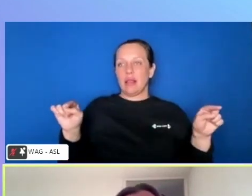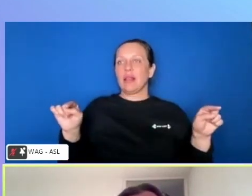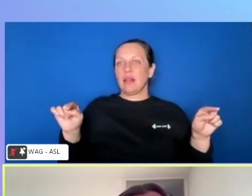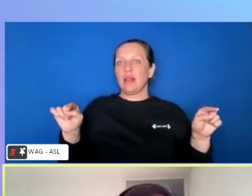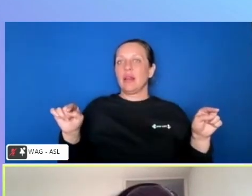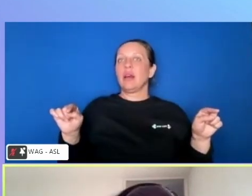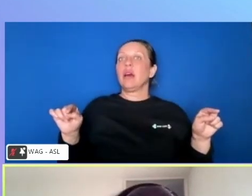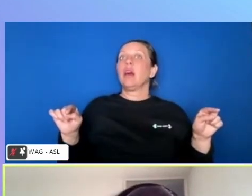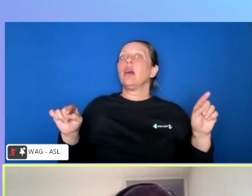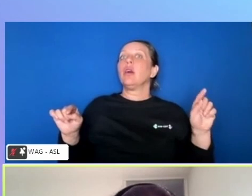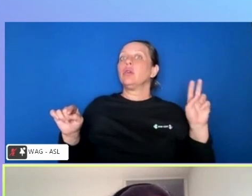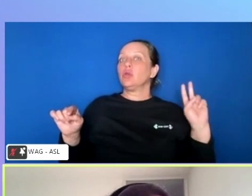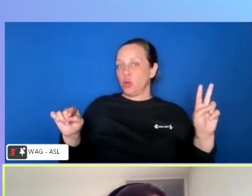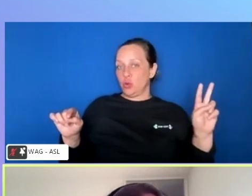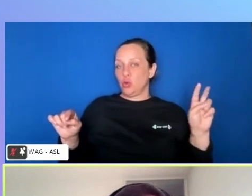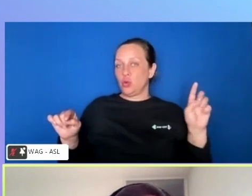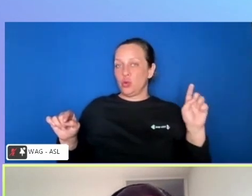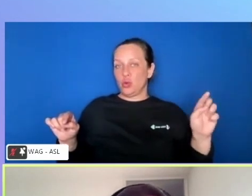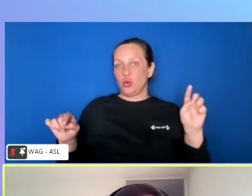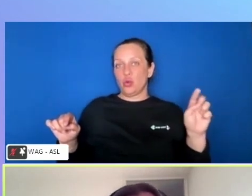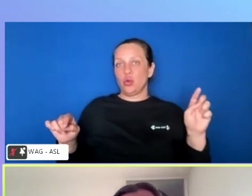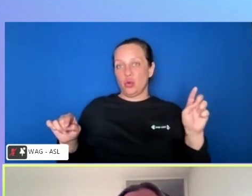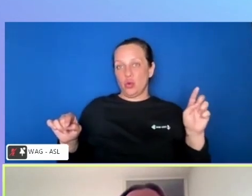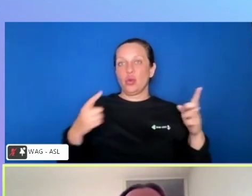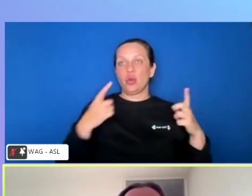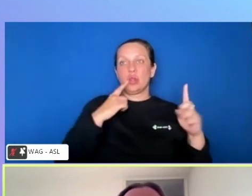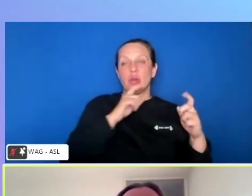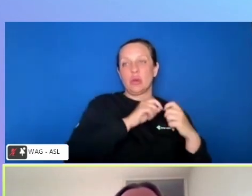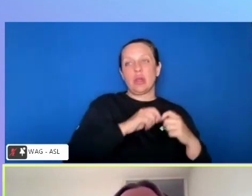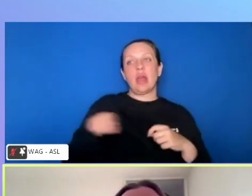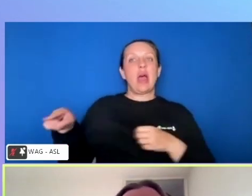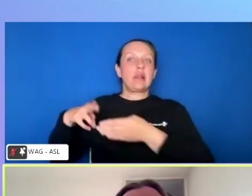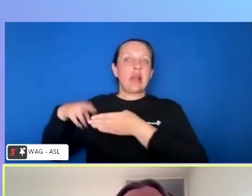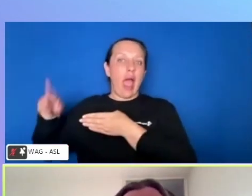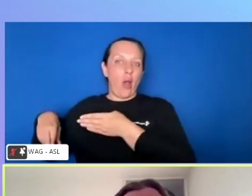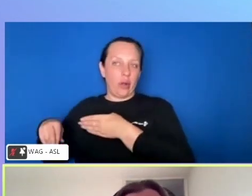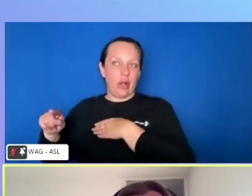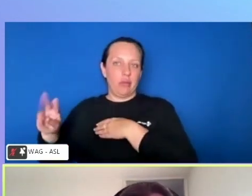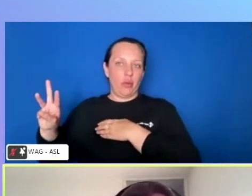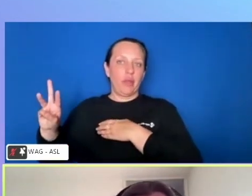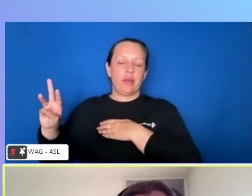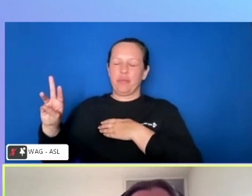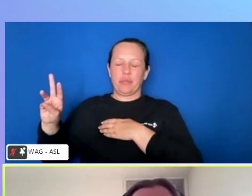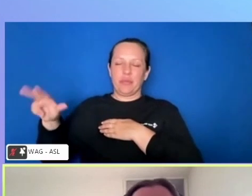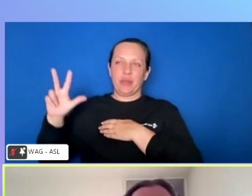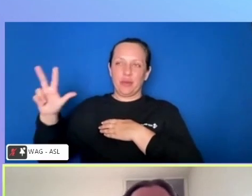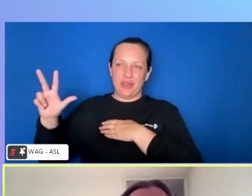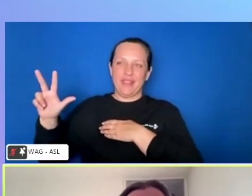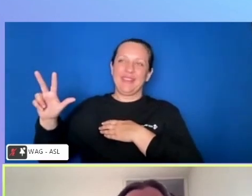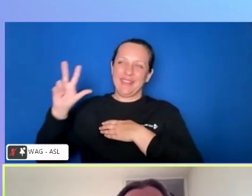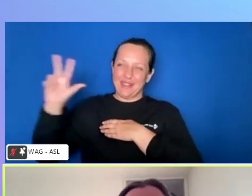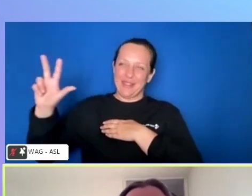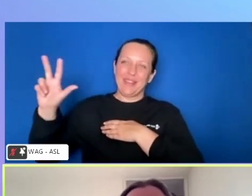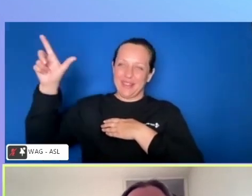Unlike WCAG 2, which has success criteria, WCAG 3 has outcomes. The reason we've called them outcomes is to